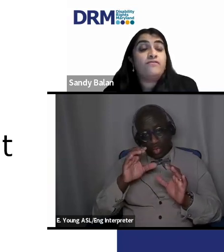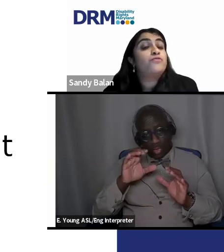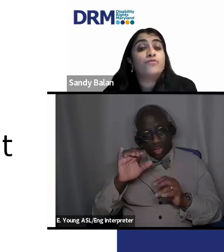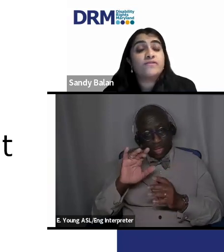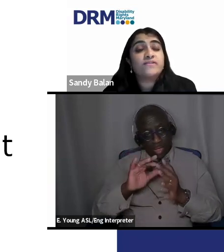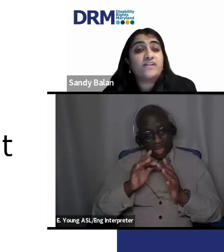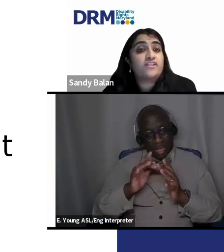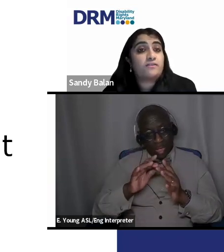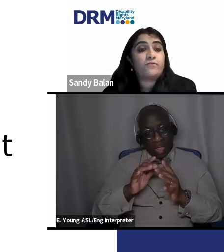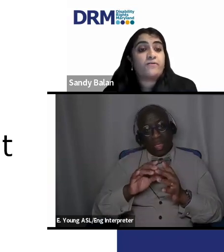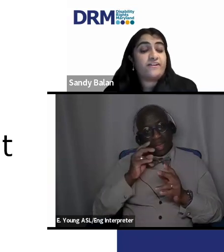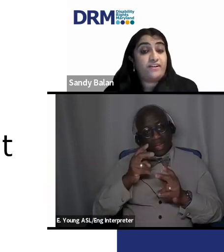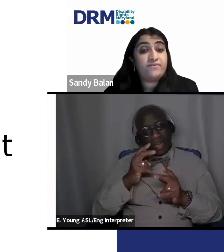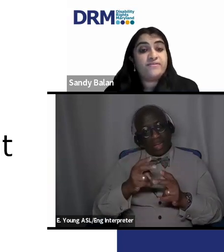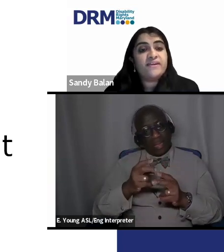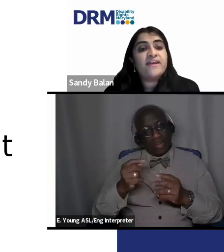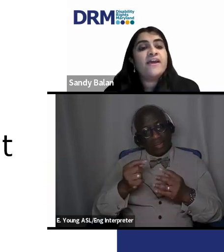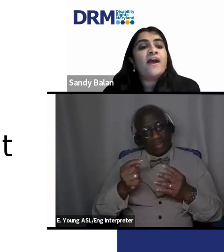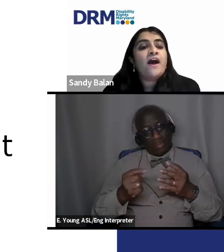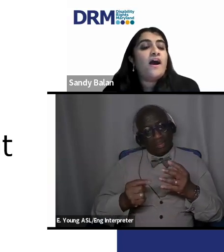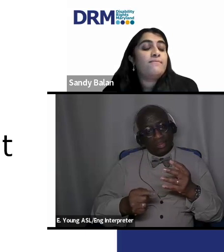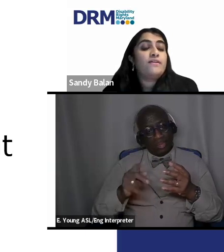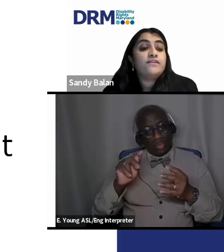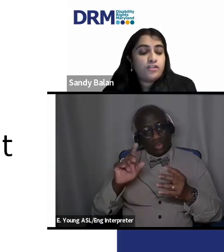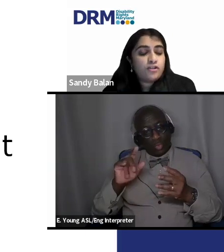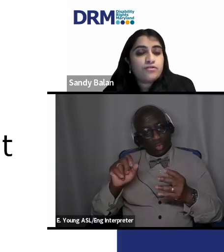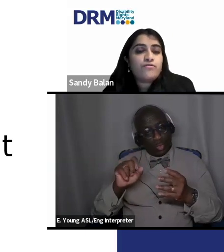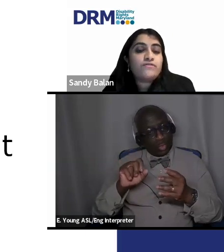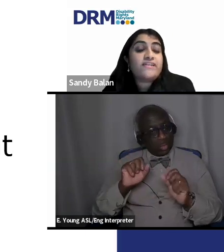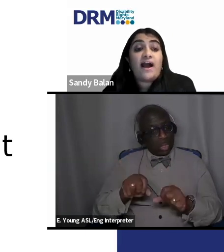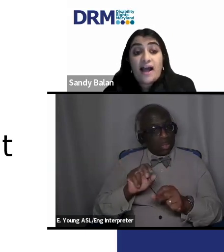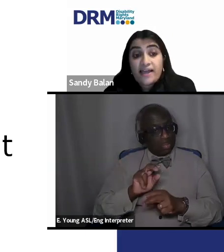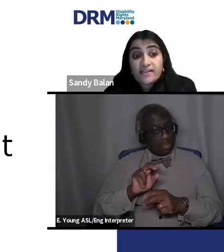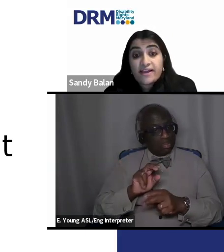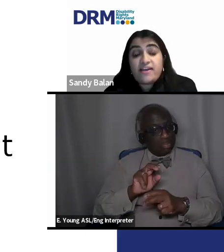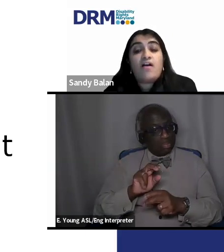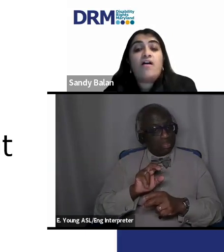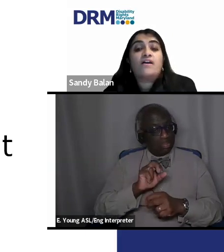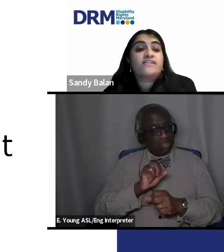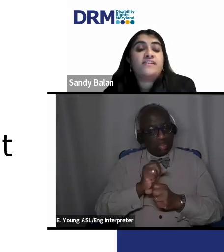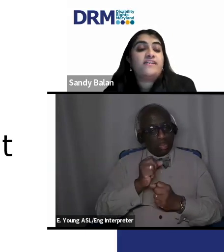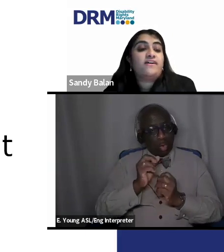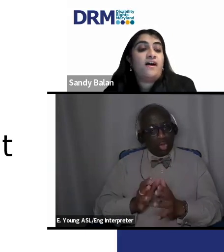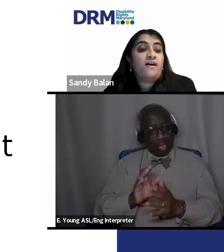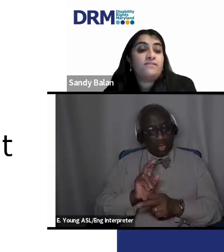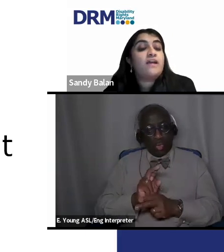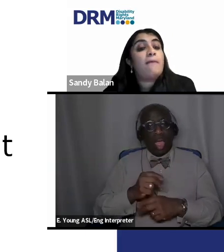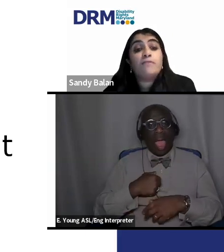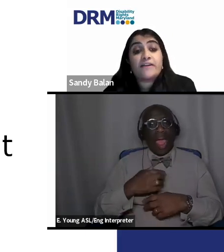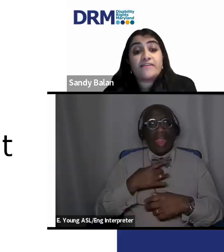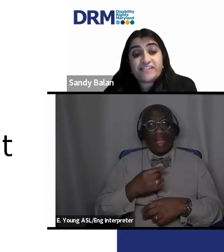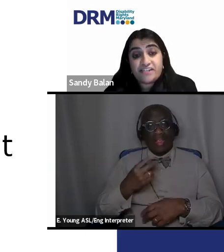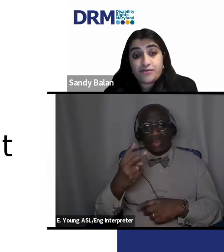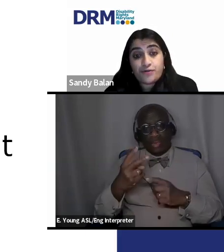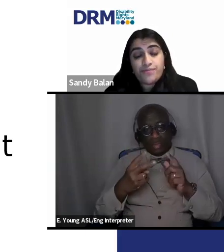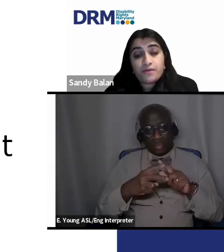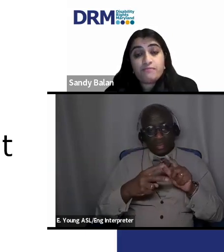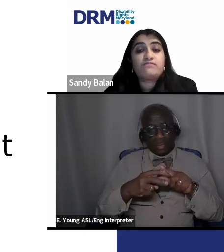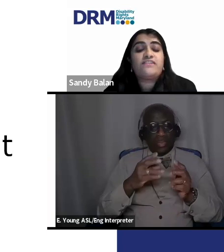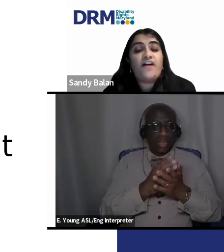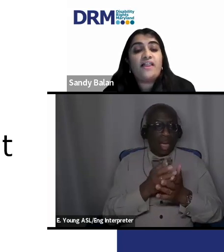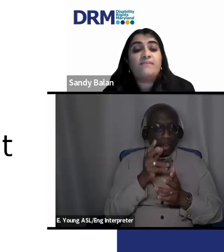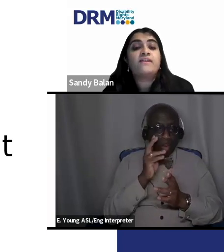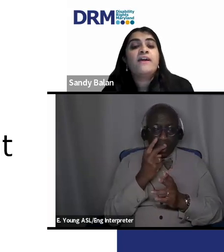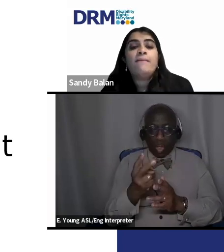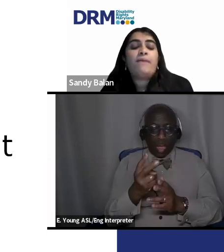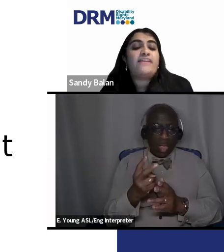ideas of tools that a supporter can use. The two tools that I like are the Stop, Look, and Listen tool,